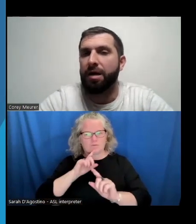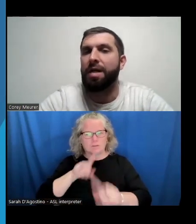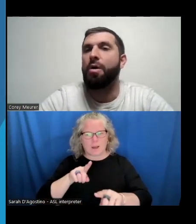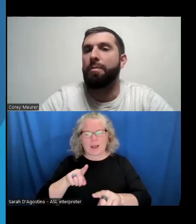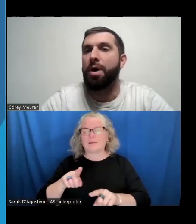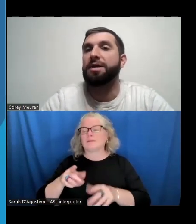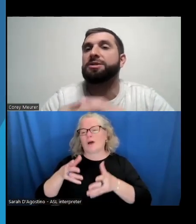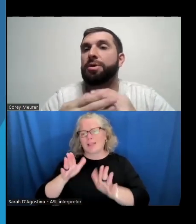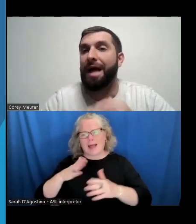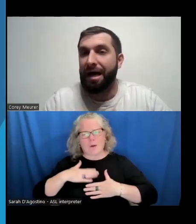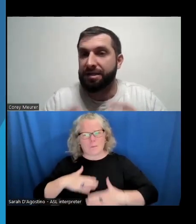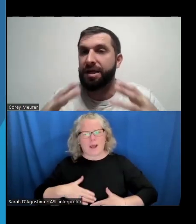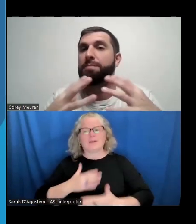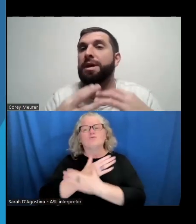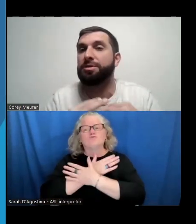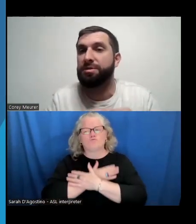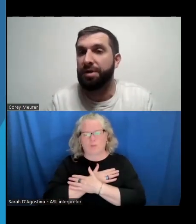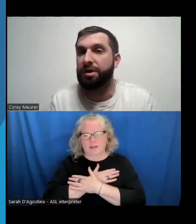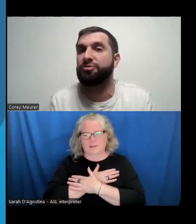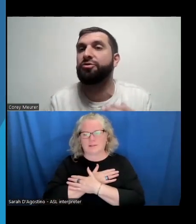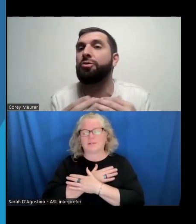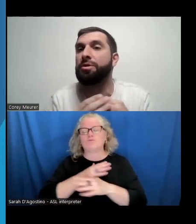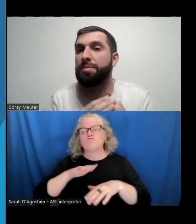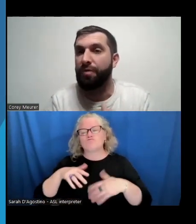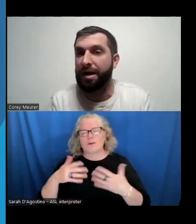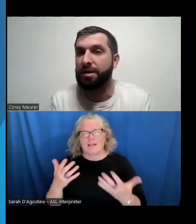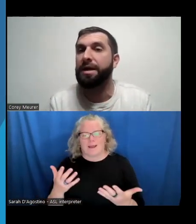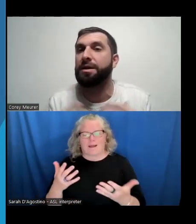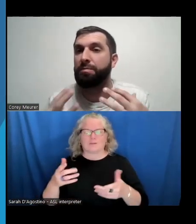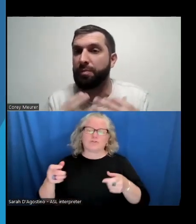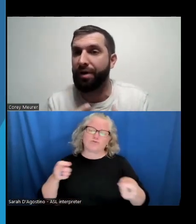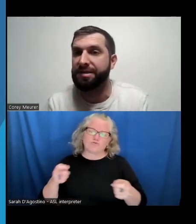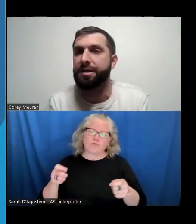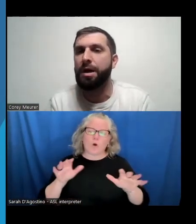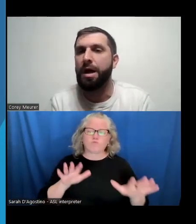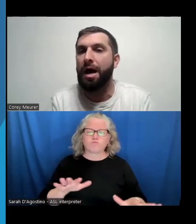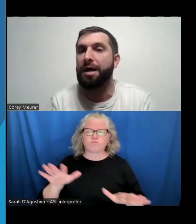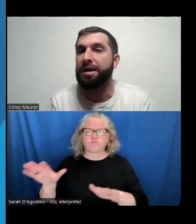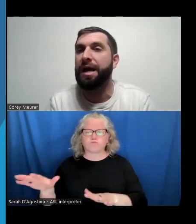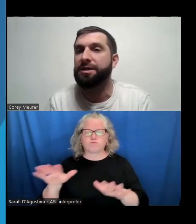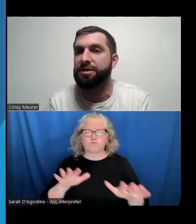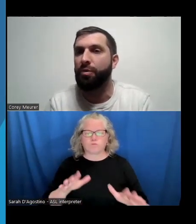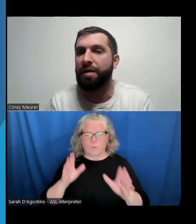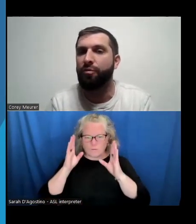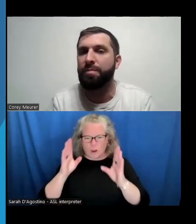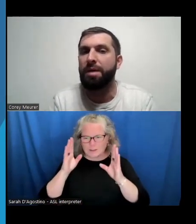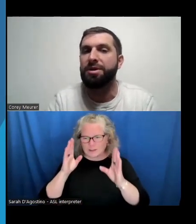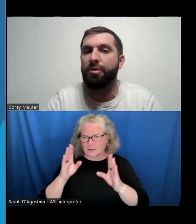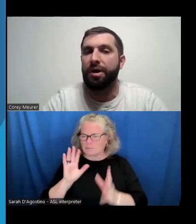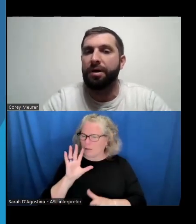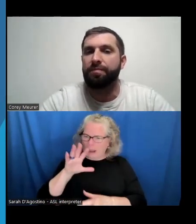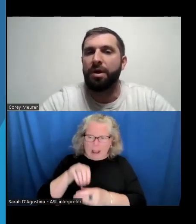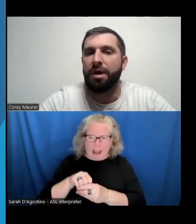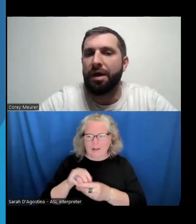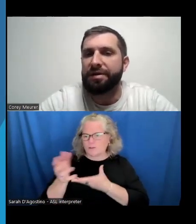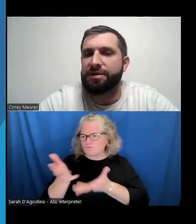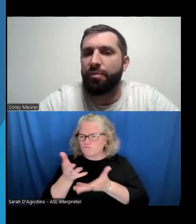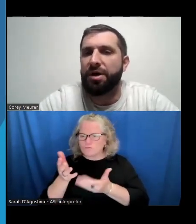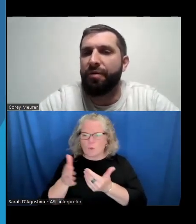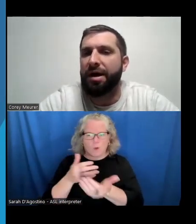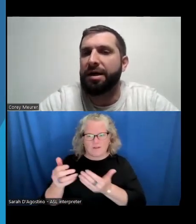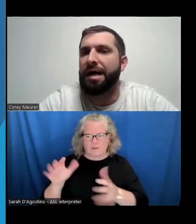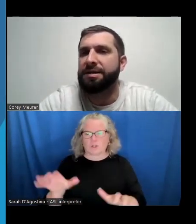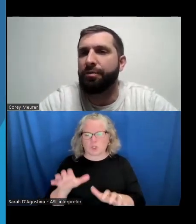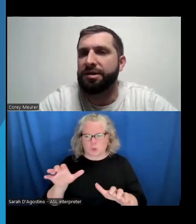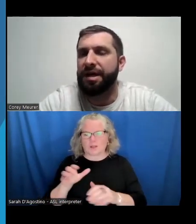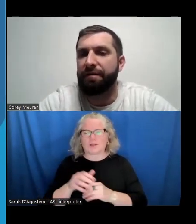regenerate and allow our body to relax and be able to be in control and be regulated and be present and engaged in whatever we may be doing. This is when